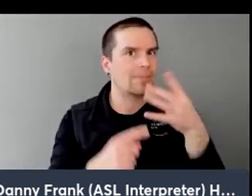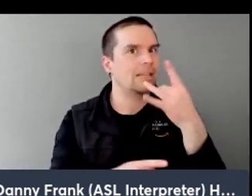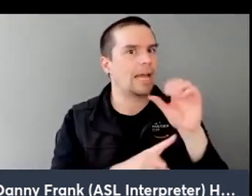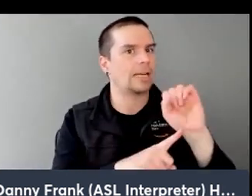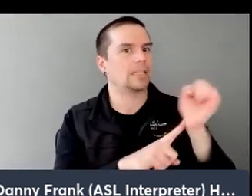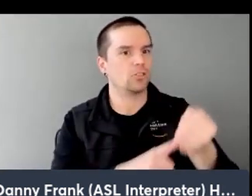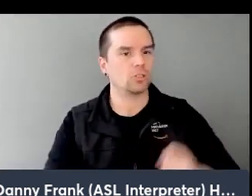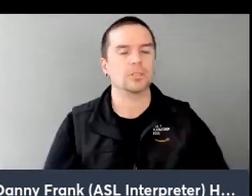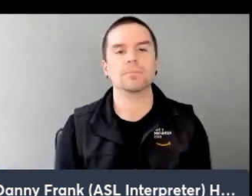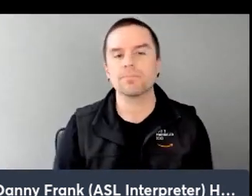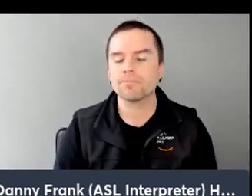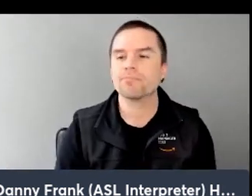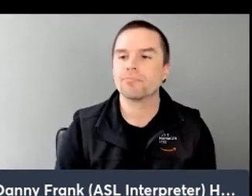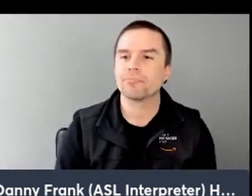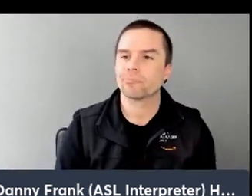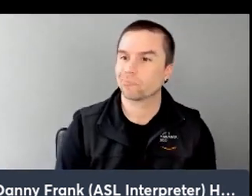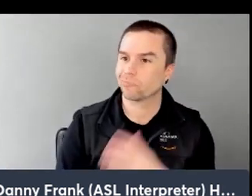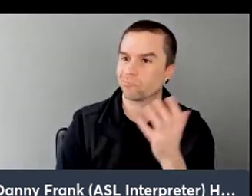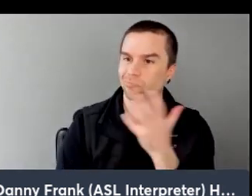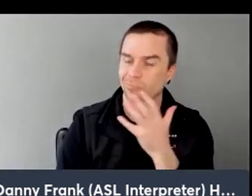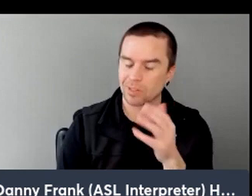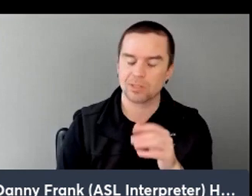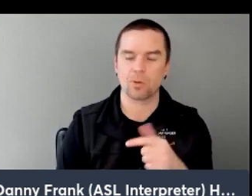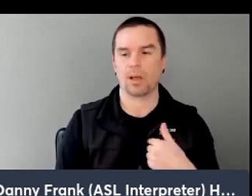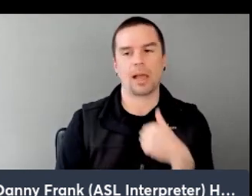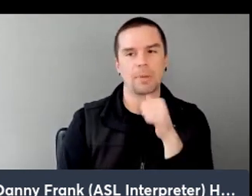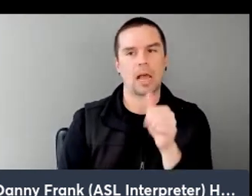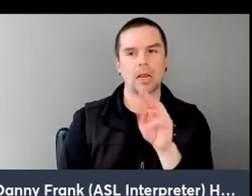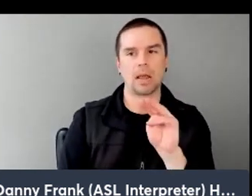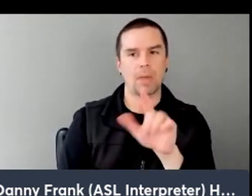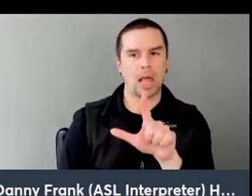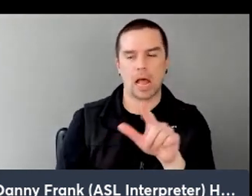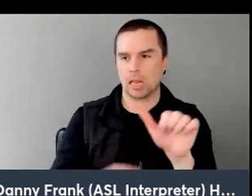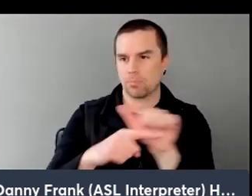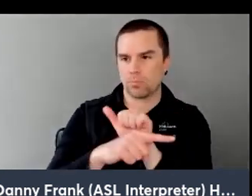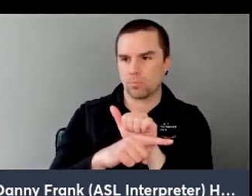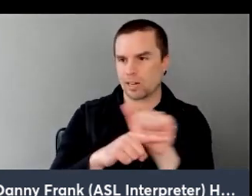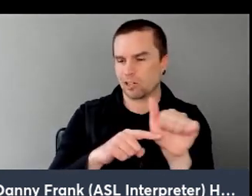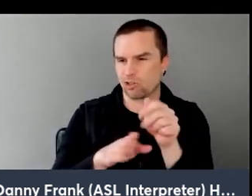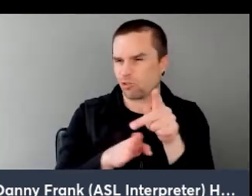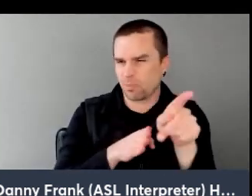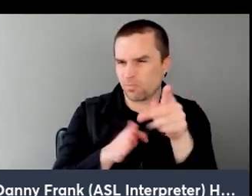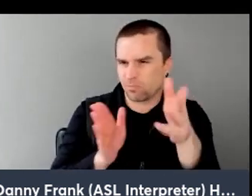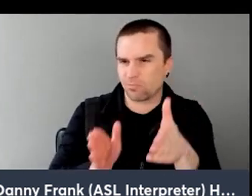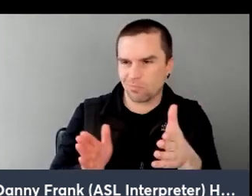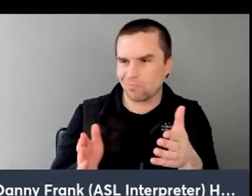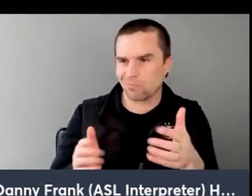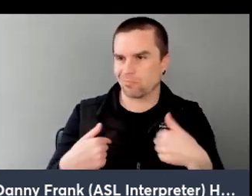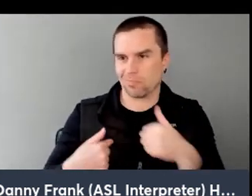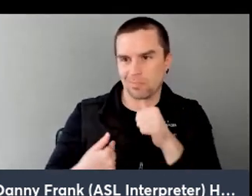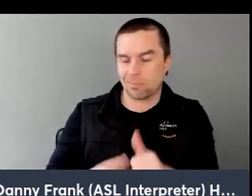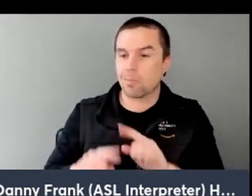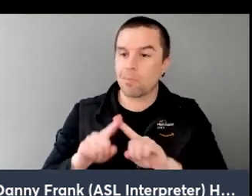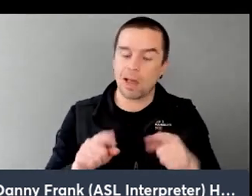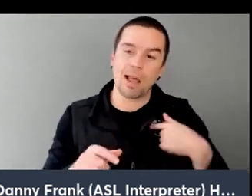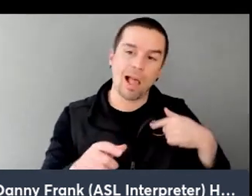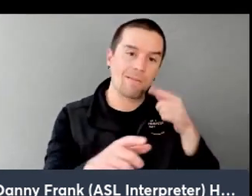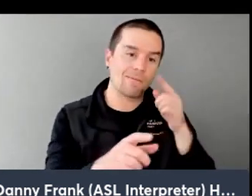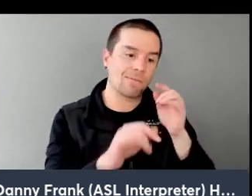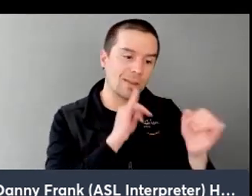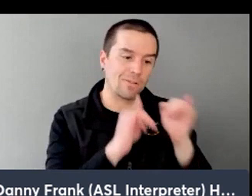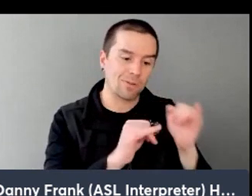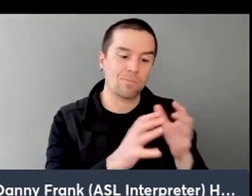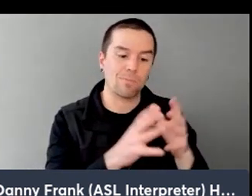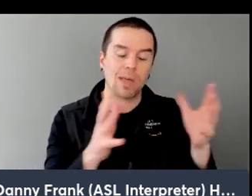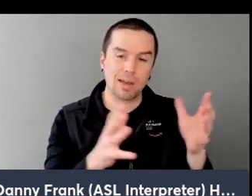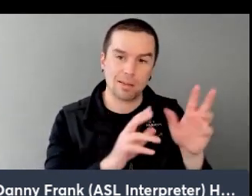something that I know, I'm not an ML practitioner by any stretch of the means, but I've interviewed a lot of very smart